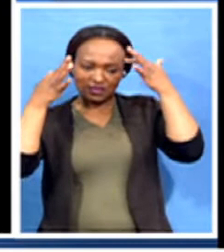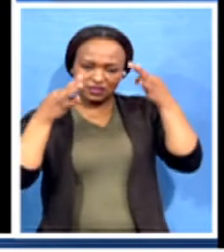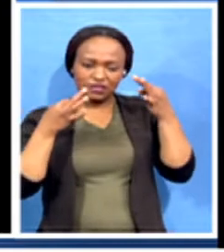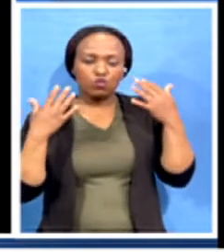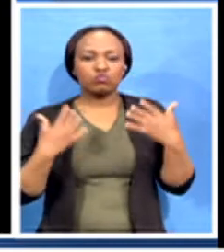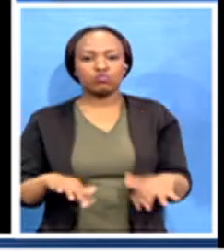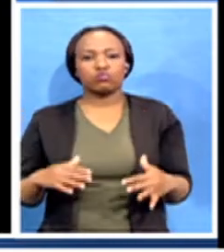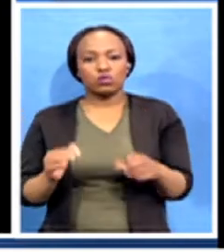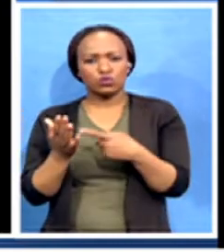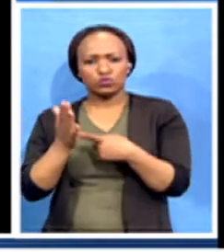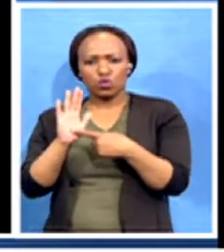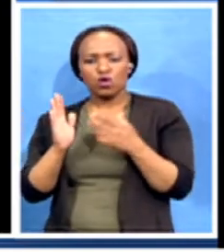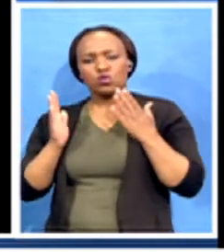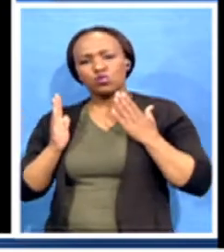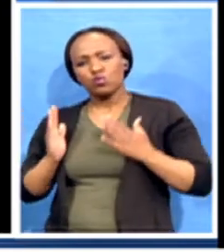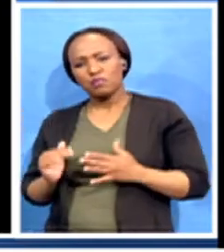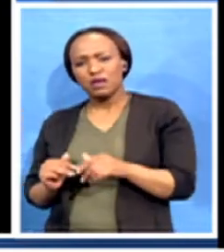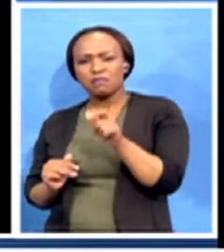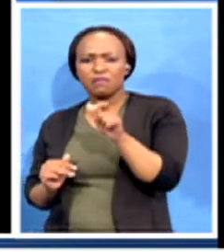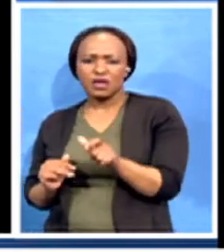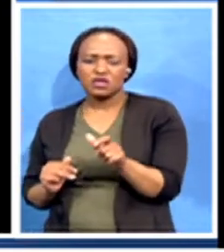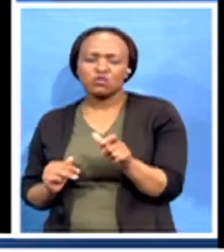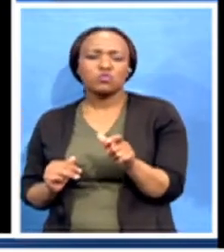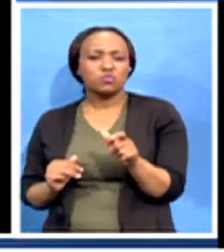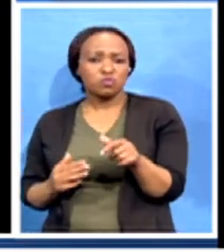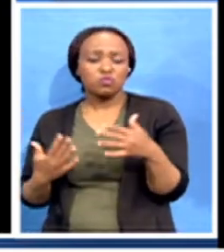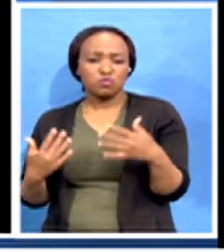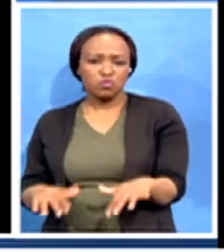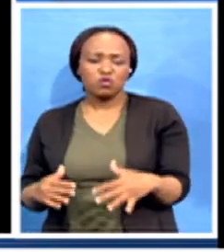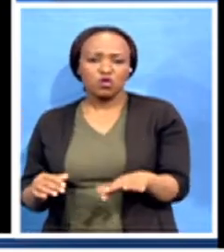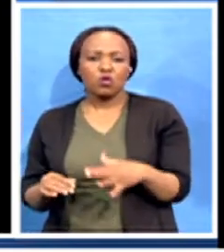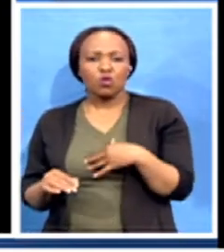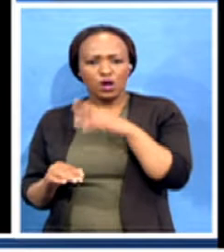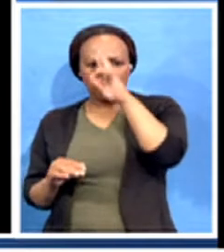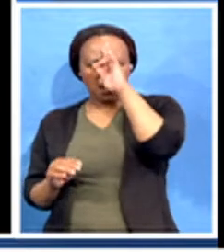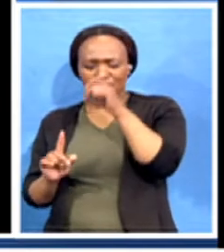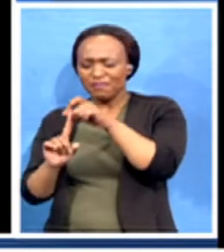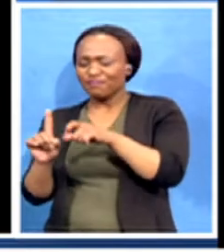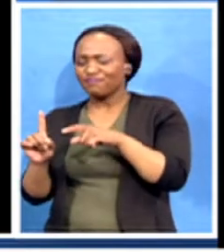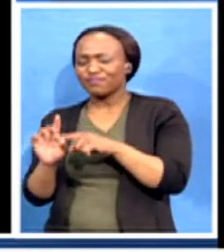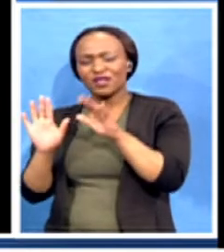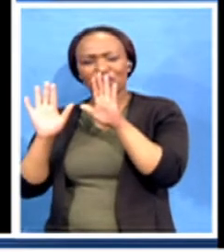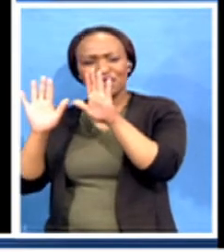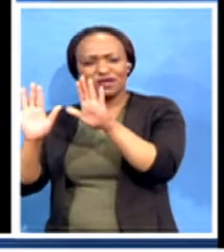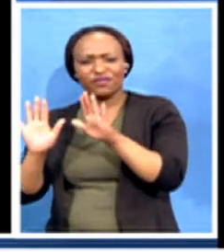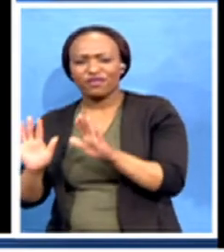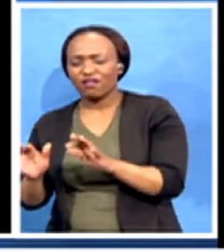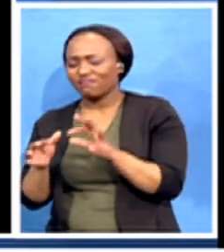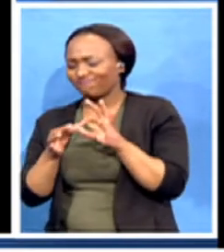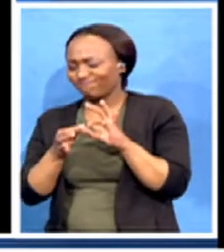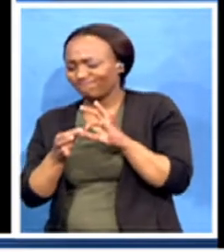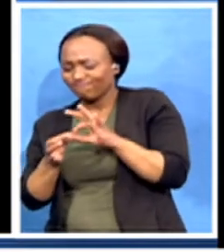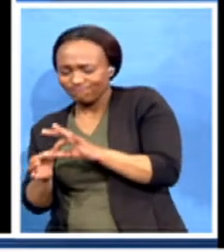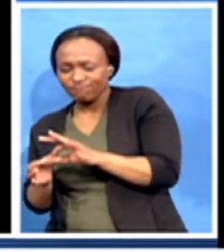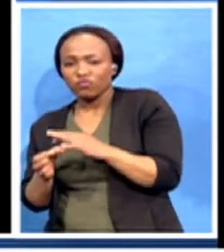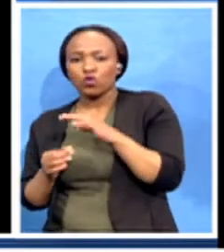It just shows you how human, how he will be remembered as this wonderful humanist committed to